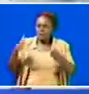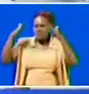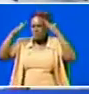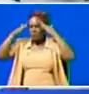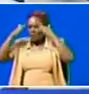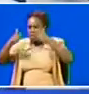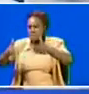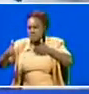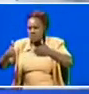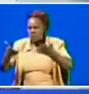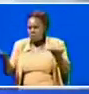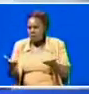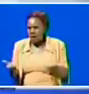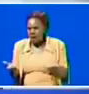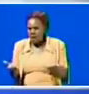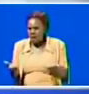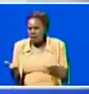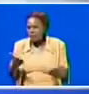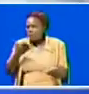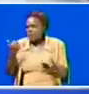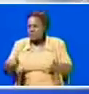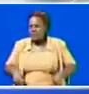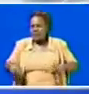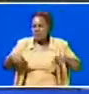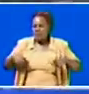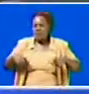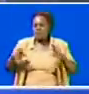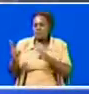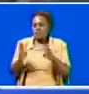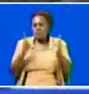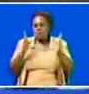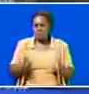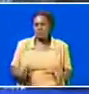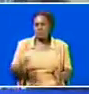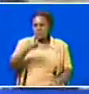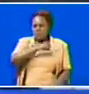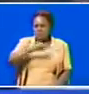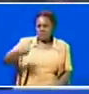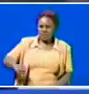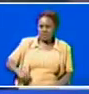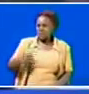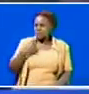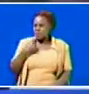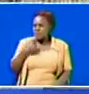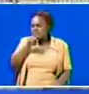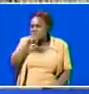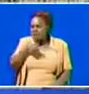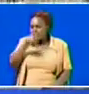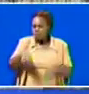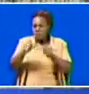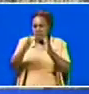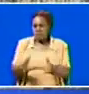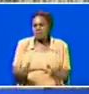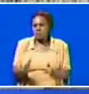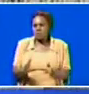focus would be to do what? To better the life of that Mwananchi. The Baringo senator, who is also the KANU chairman, extended